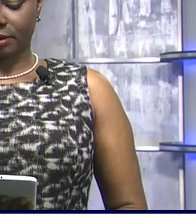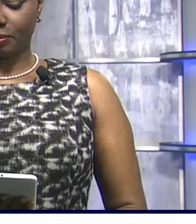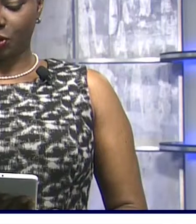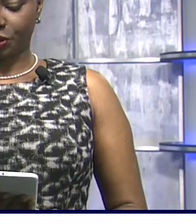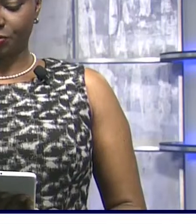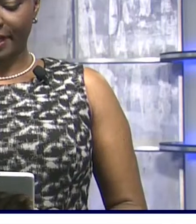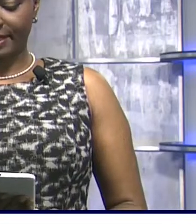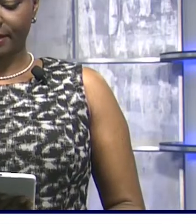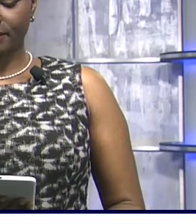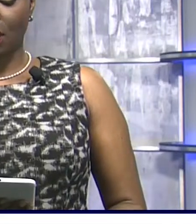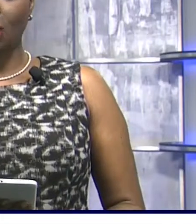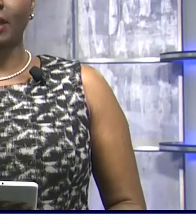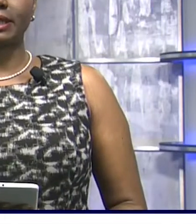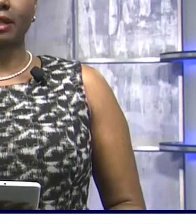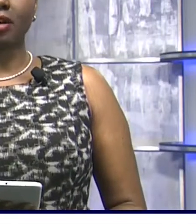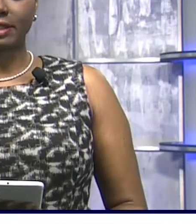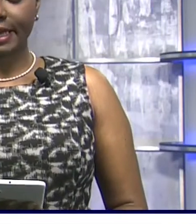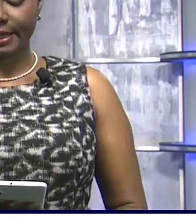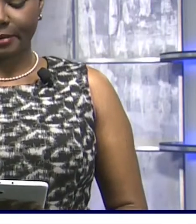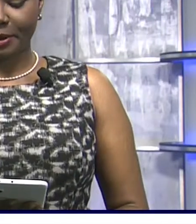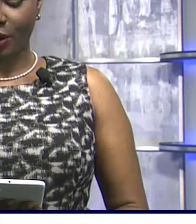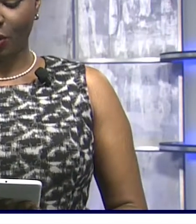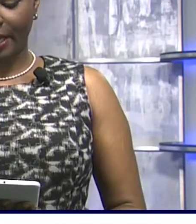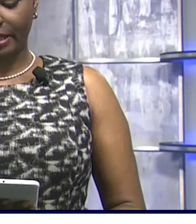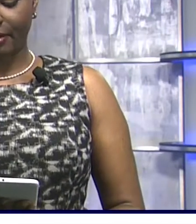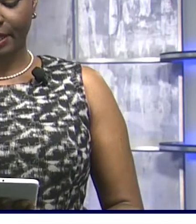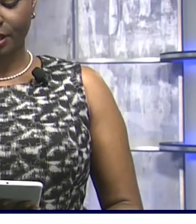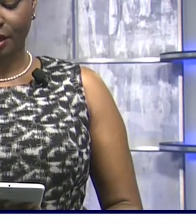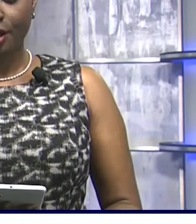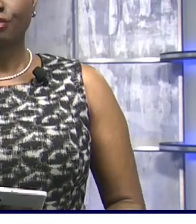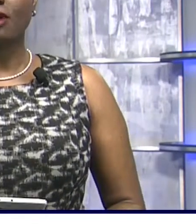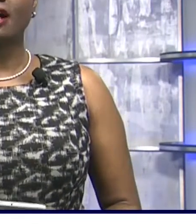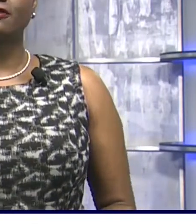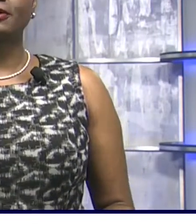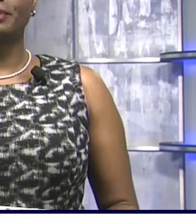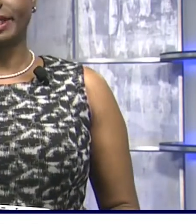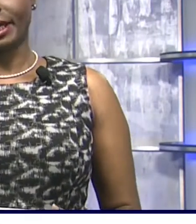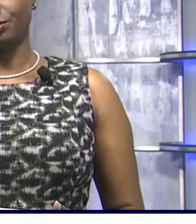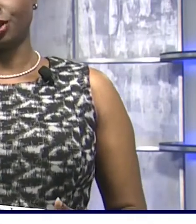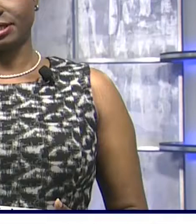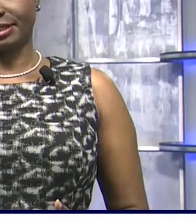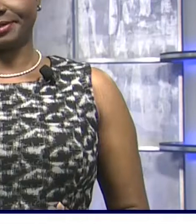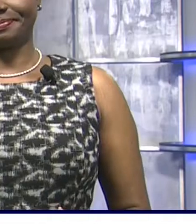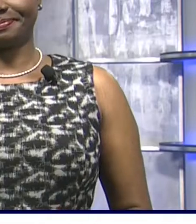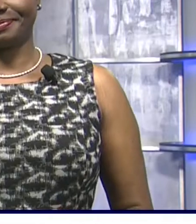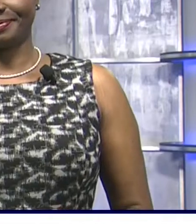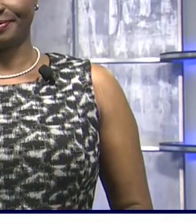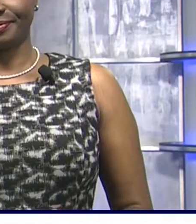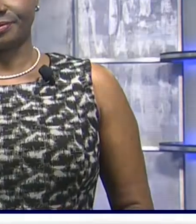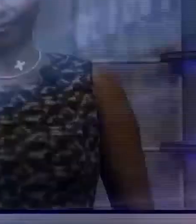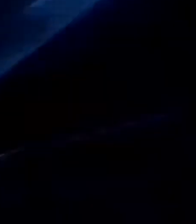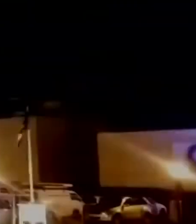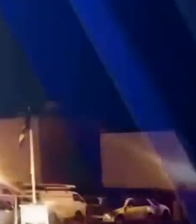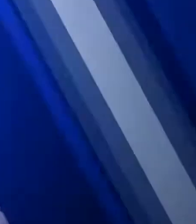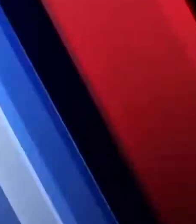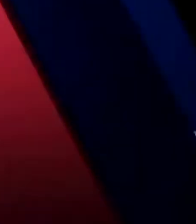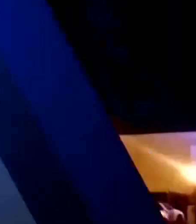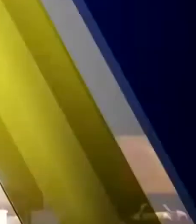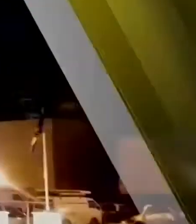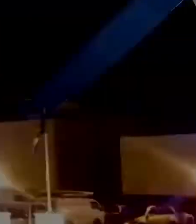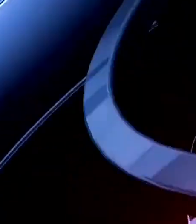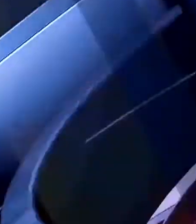lost motor racing stalwart and long-standing BOA director Ralph Burgadown Johnston.